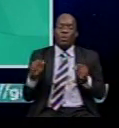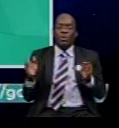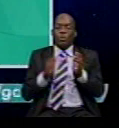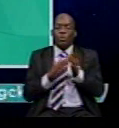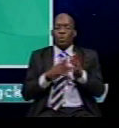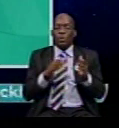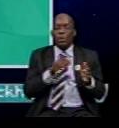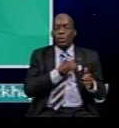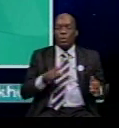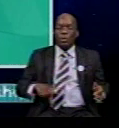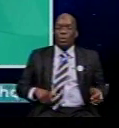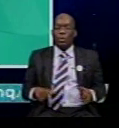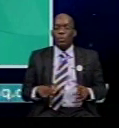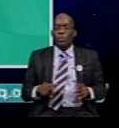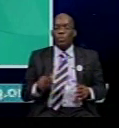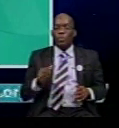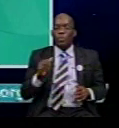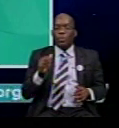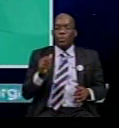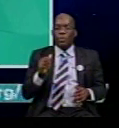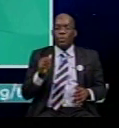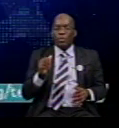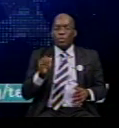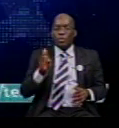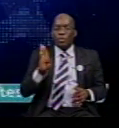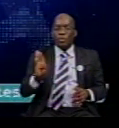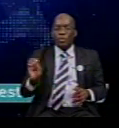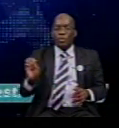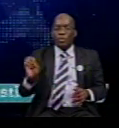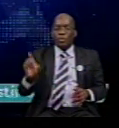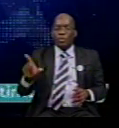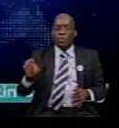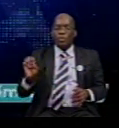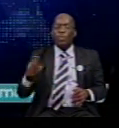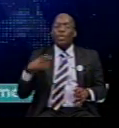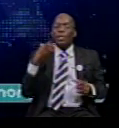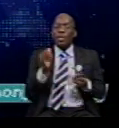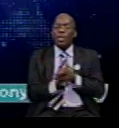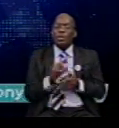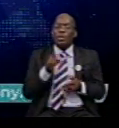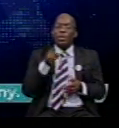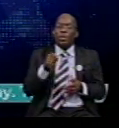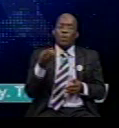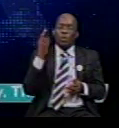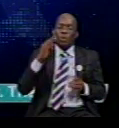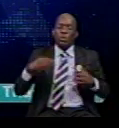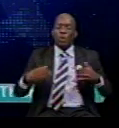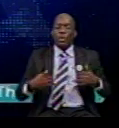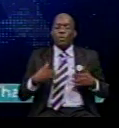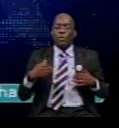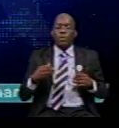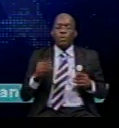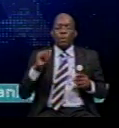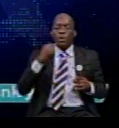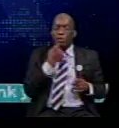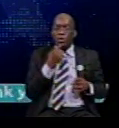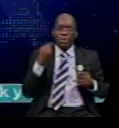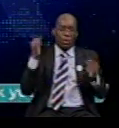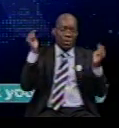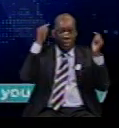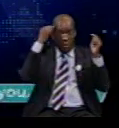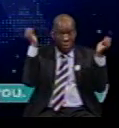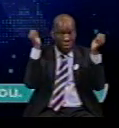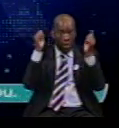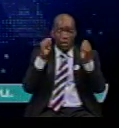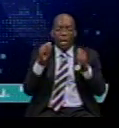Blessing Enne from YouTube wrote, I was having severe headache. Immediately after the final amen, I got my